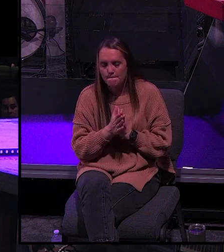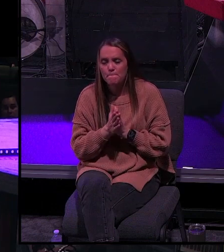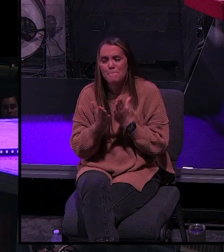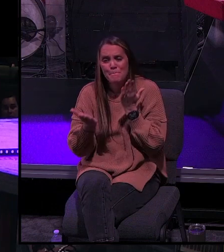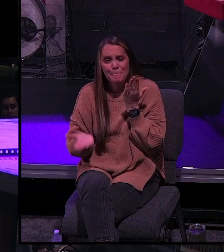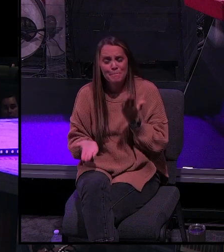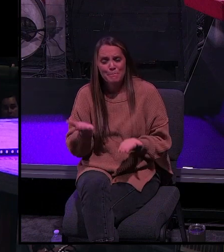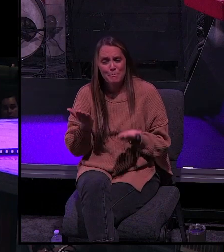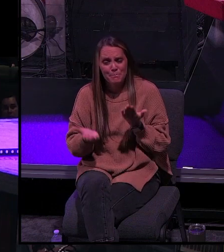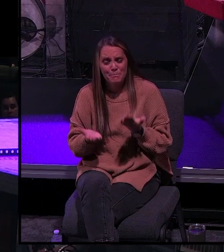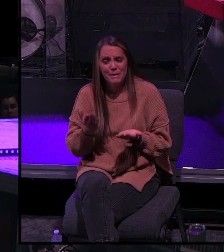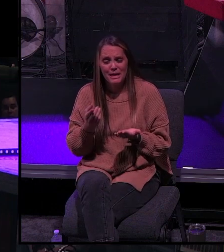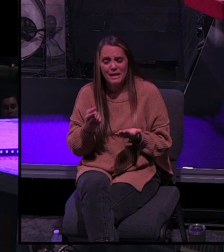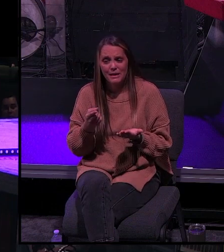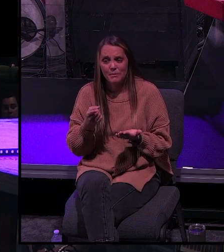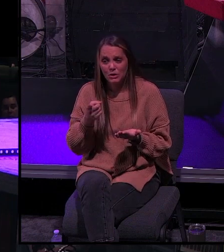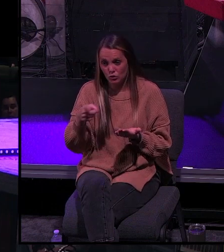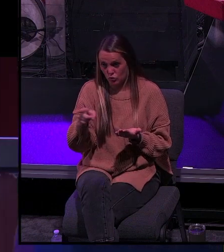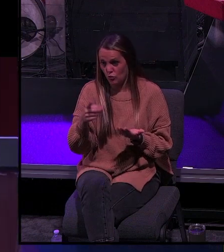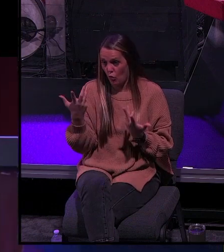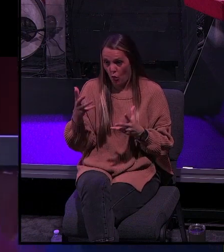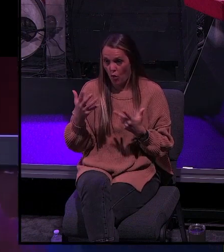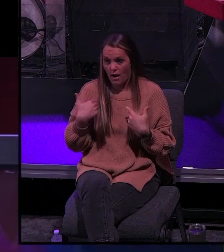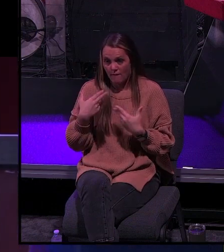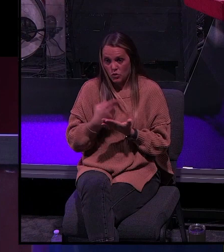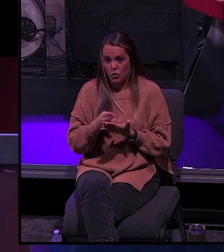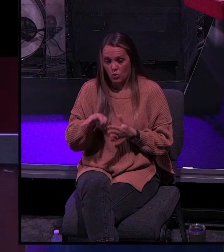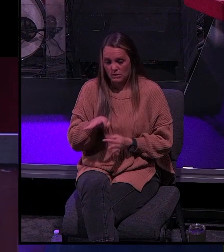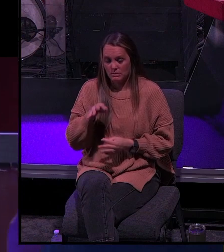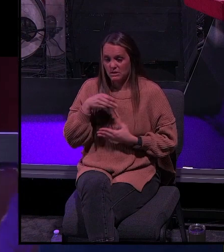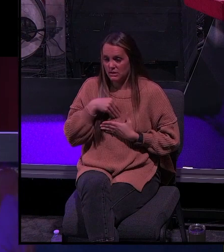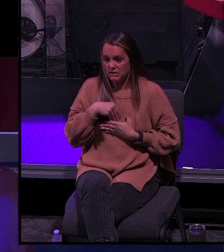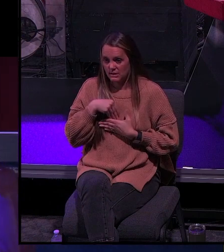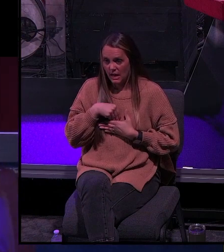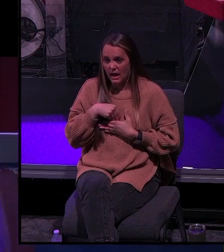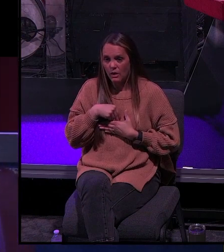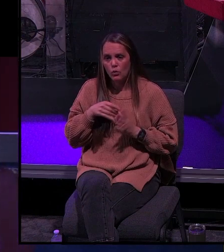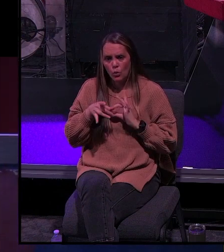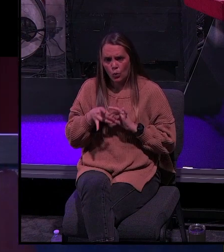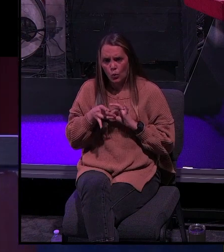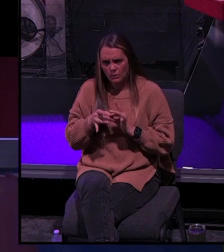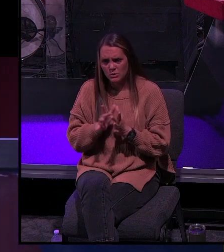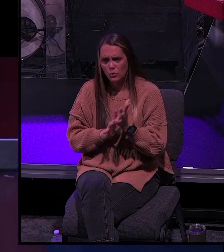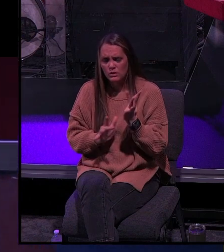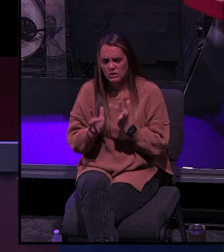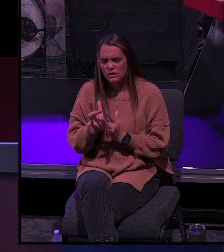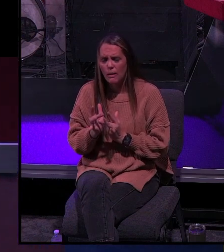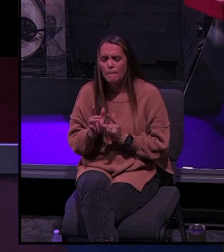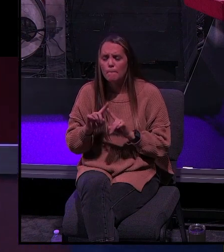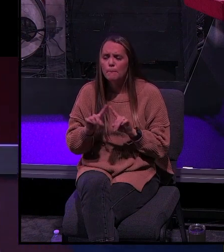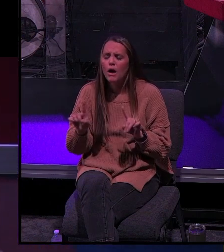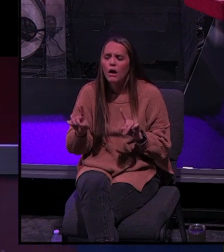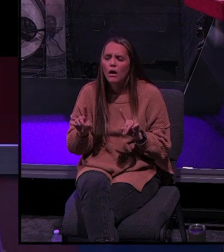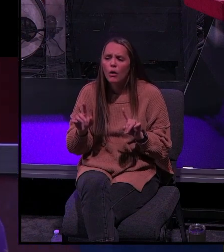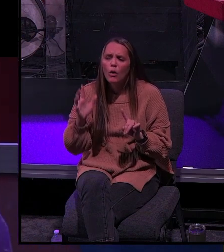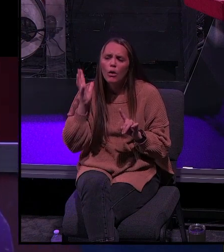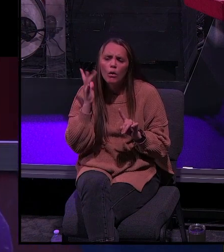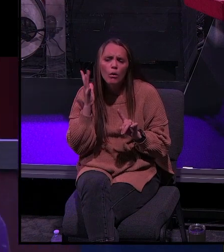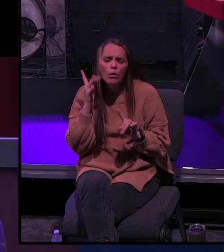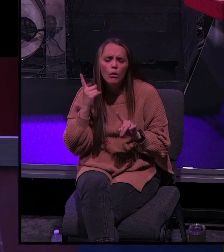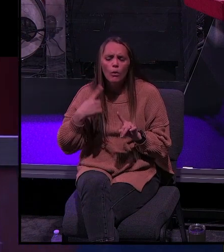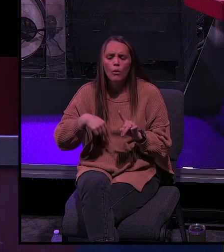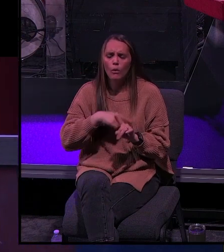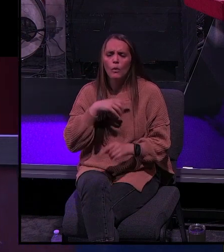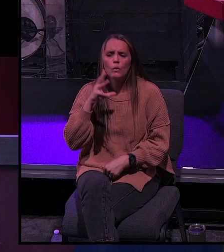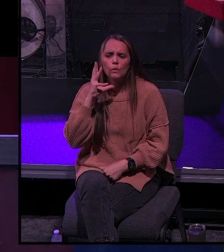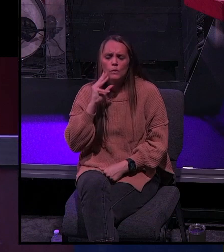you have the Holy Spirit living in you. You have a relationship with Jesus. Go ahead to that next one if you would. But the question is, you know, why don't we experience the Holy